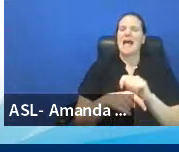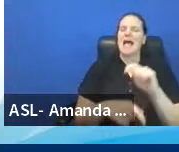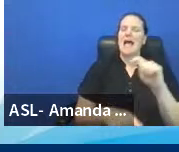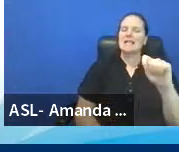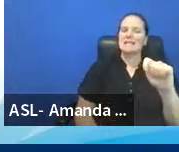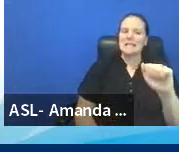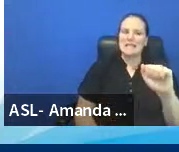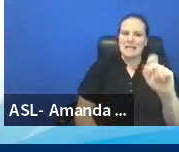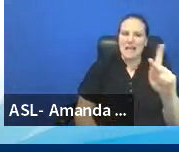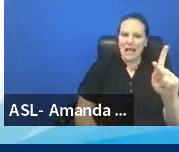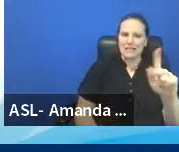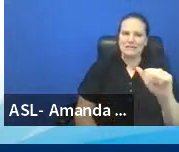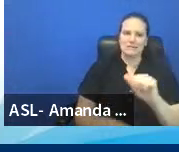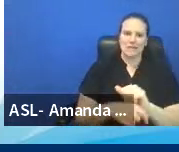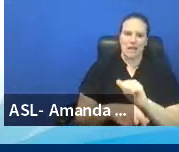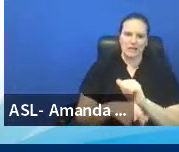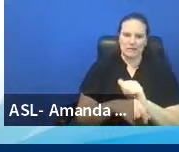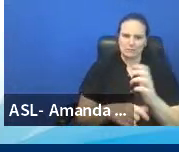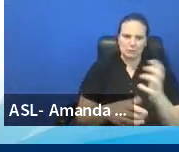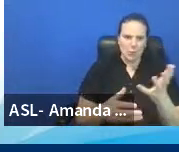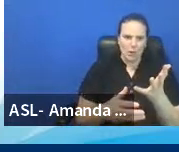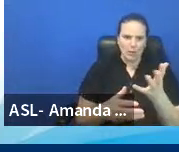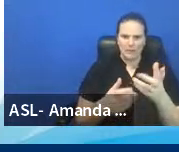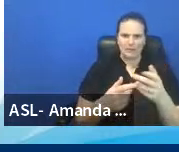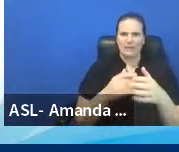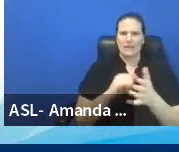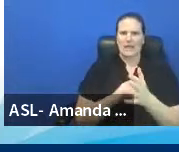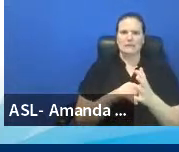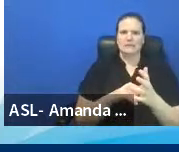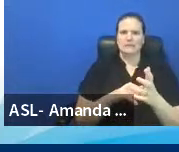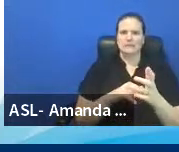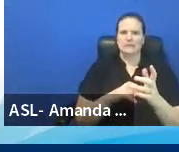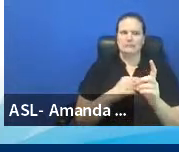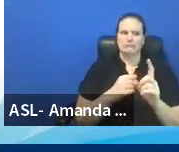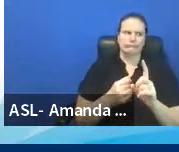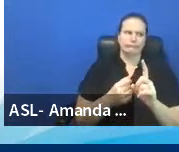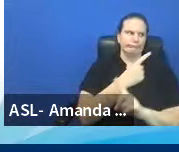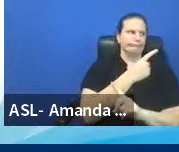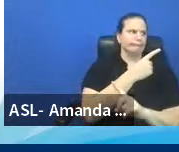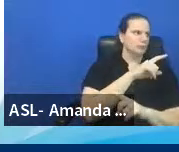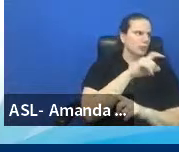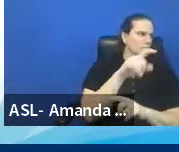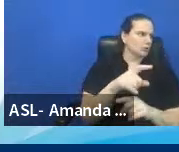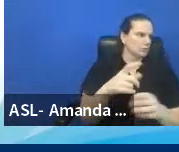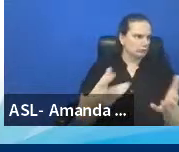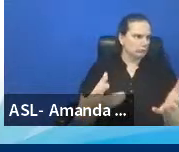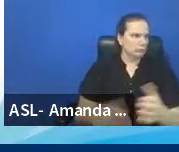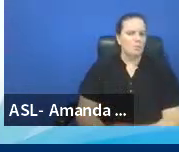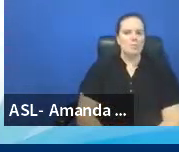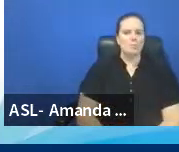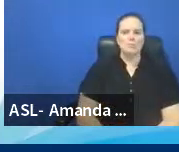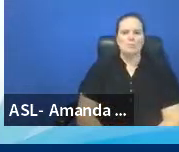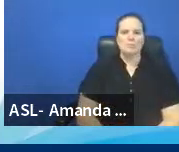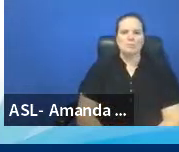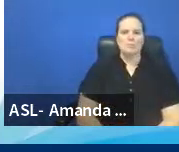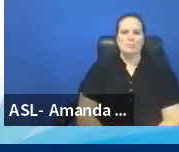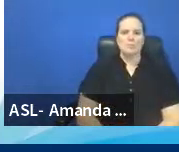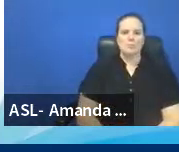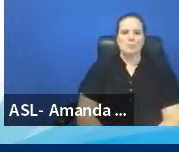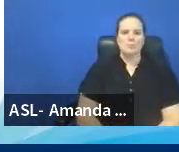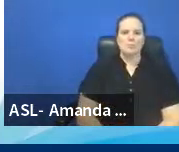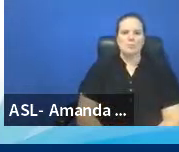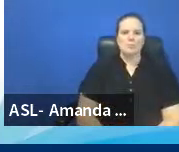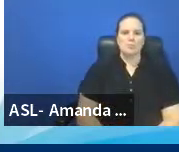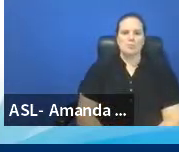exactly? That might be an existential question. So some members of this group will